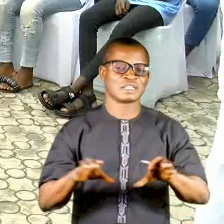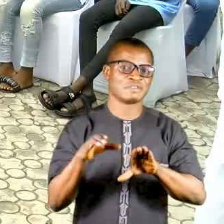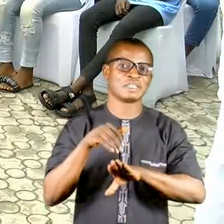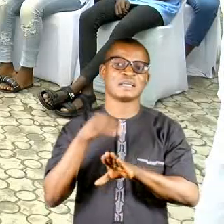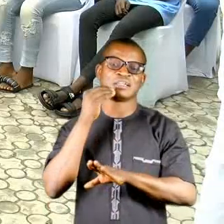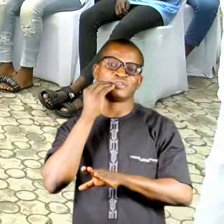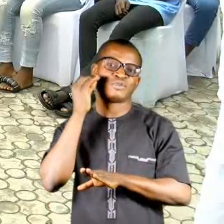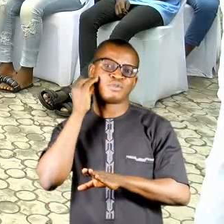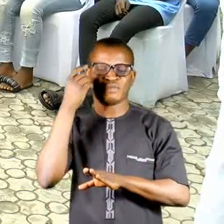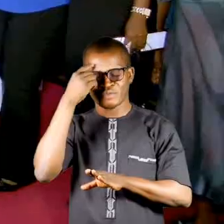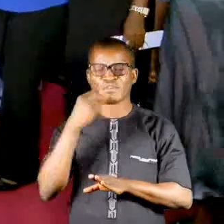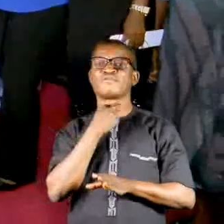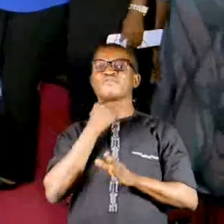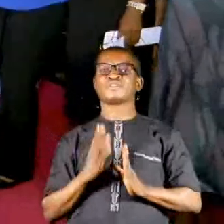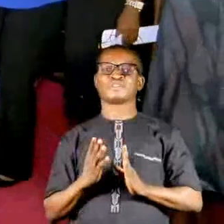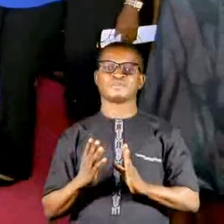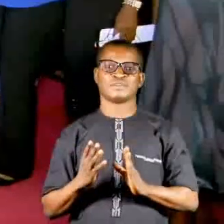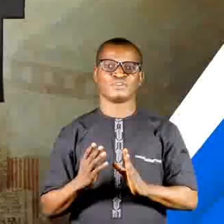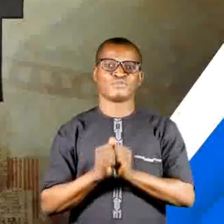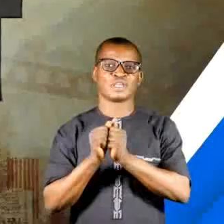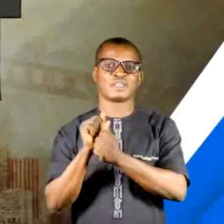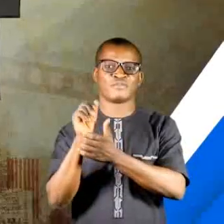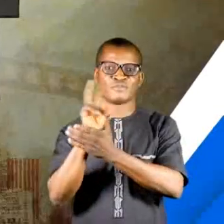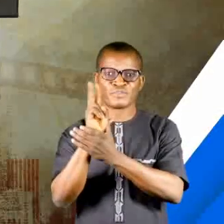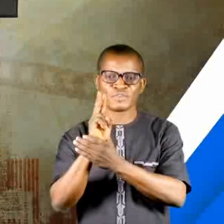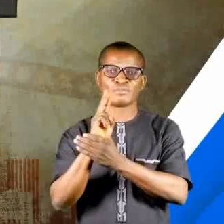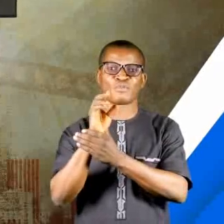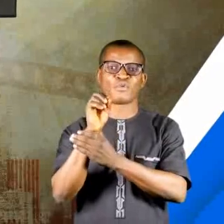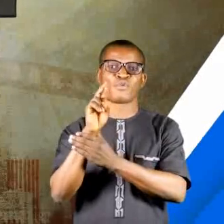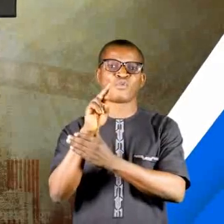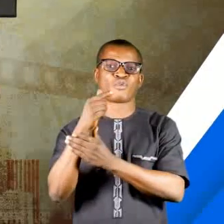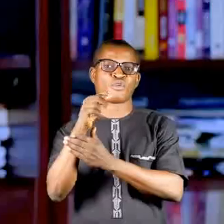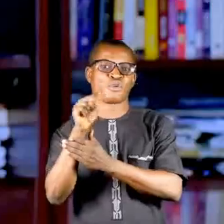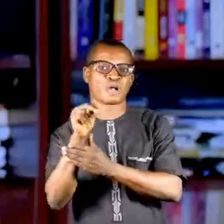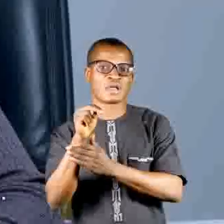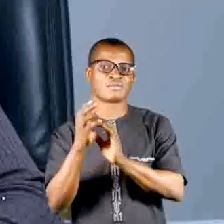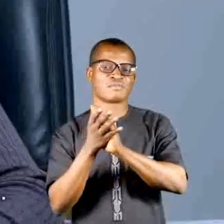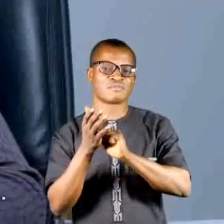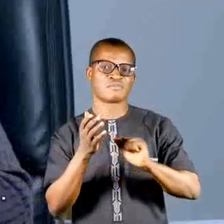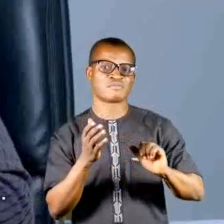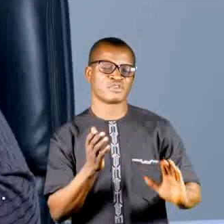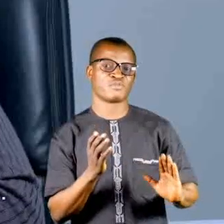activities at the shelter for victims, premiere of a film on organ harvesting,